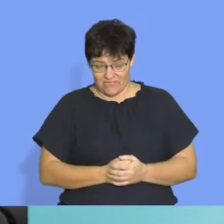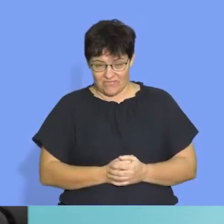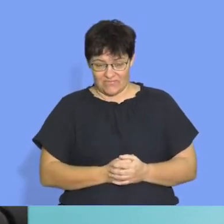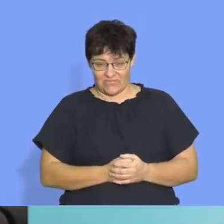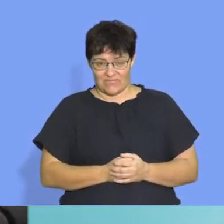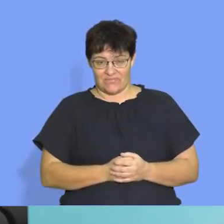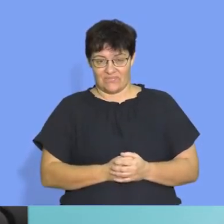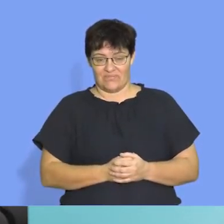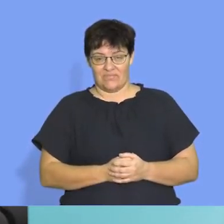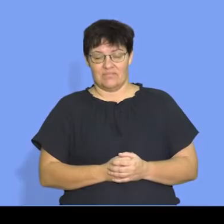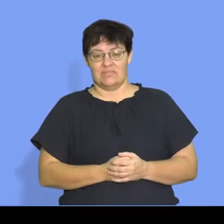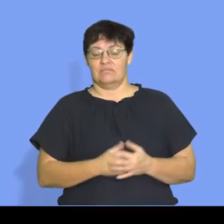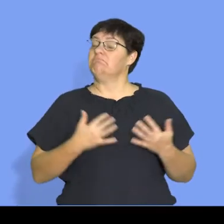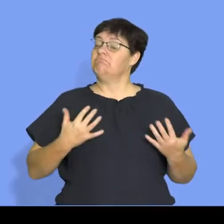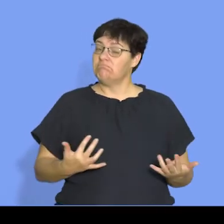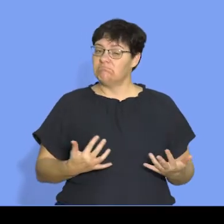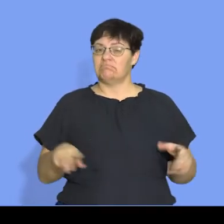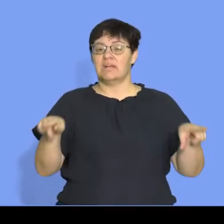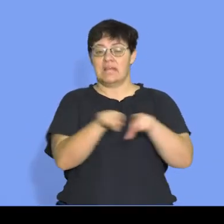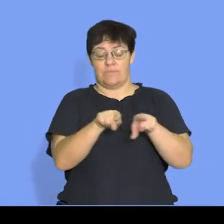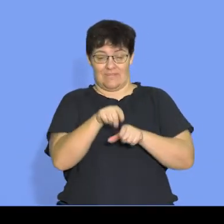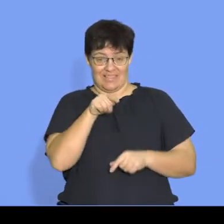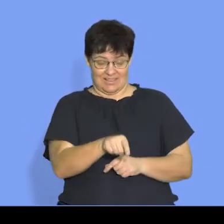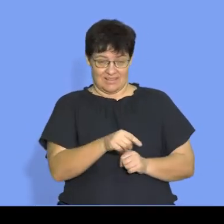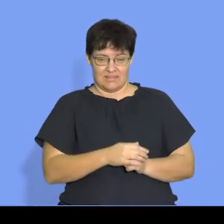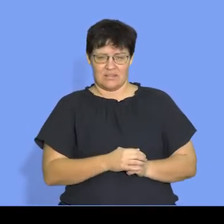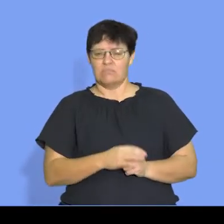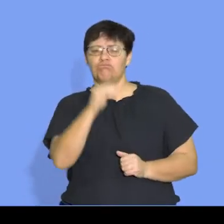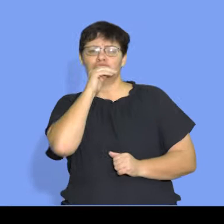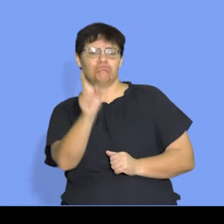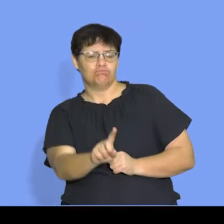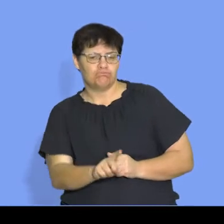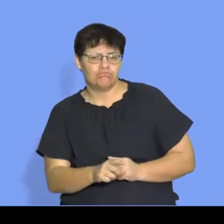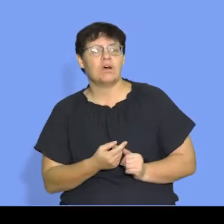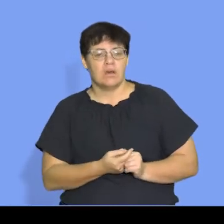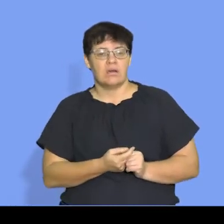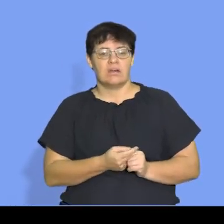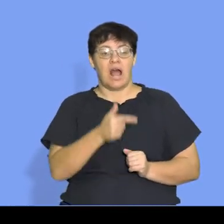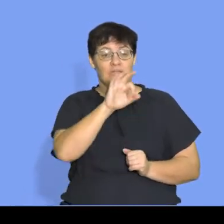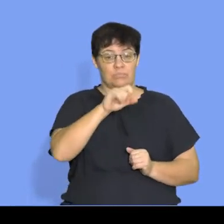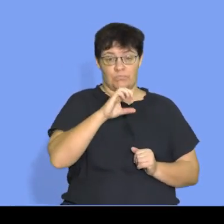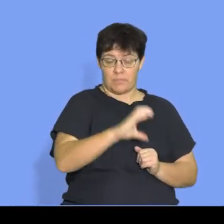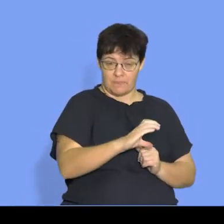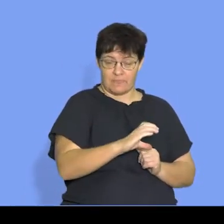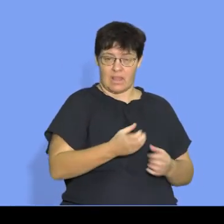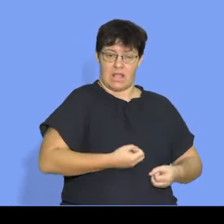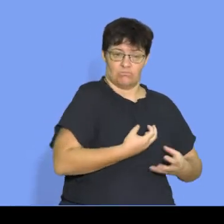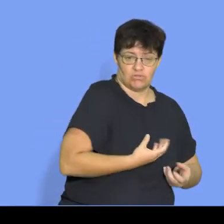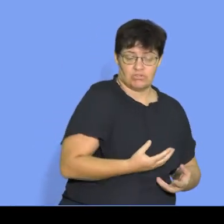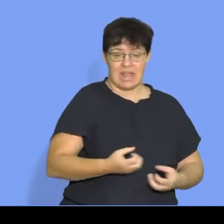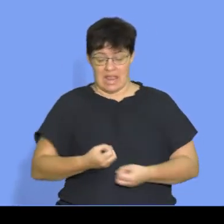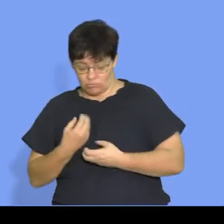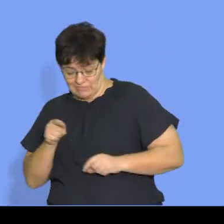now. So the equal symbol normally means that the 2 algebraic expressions have the same